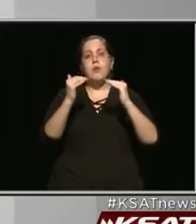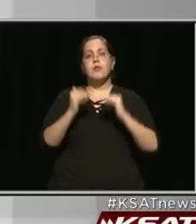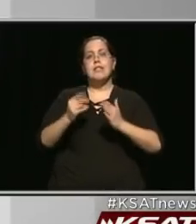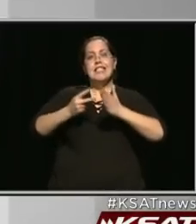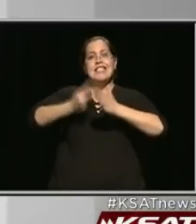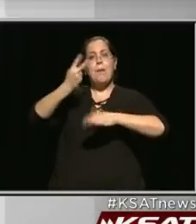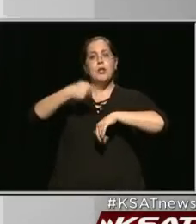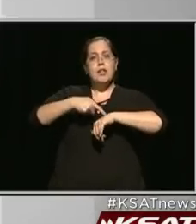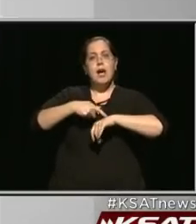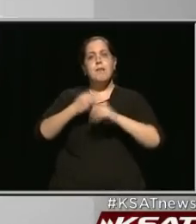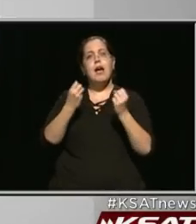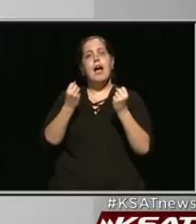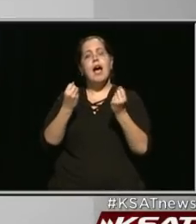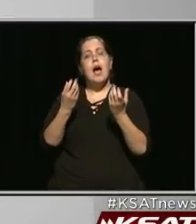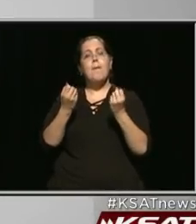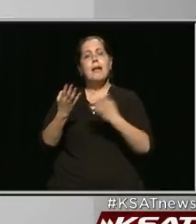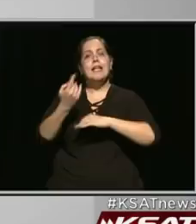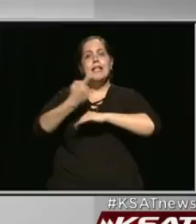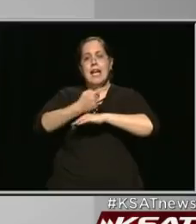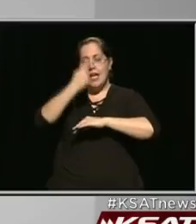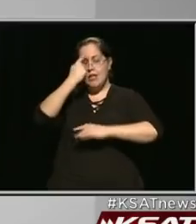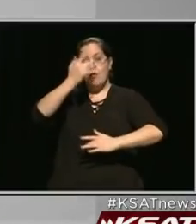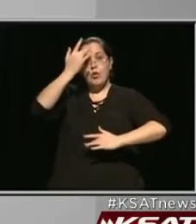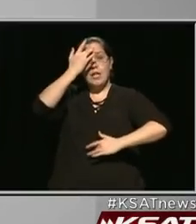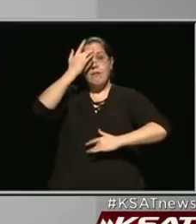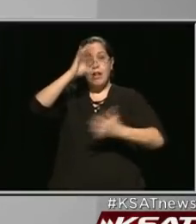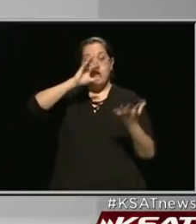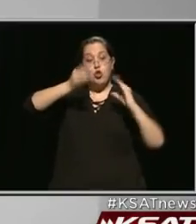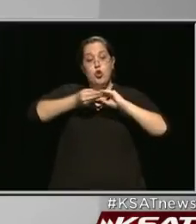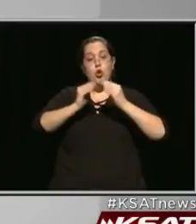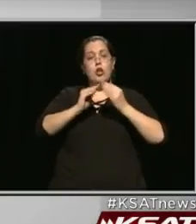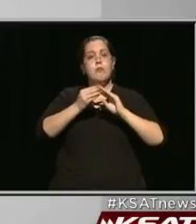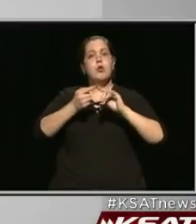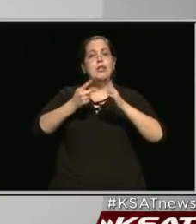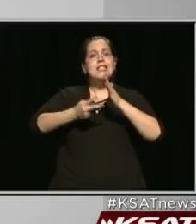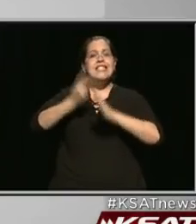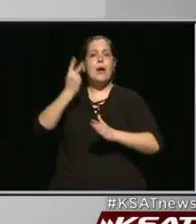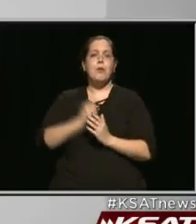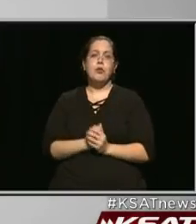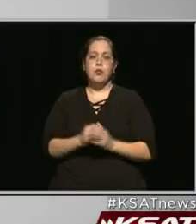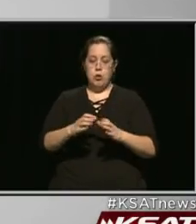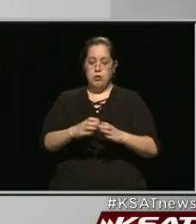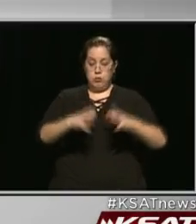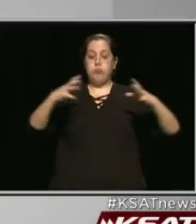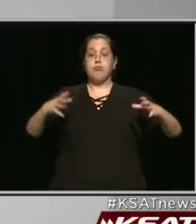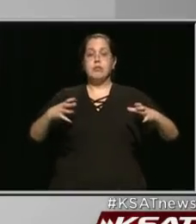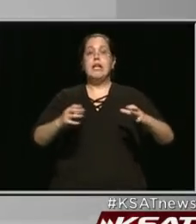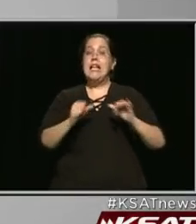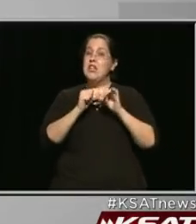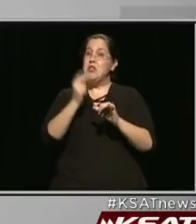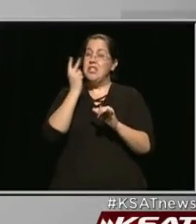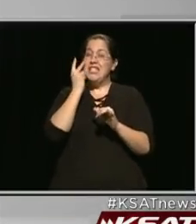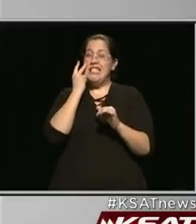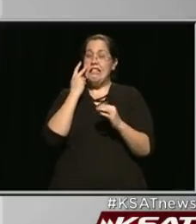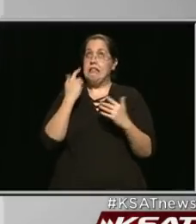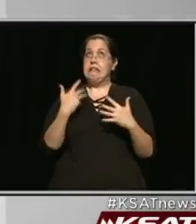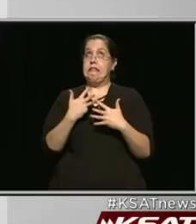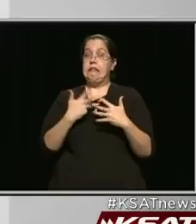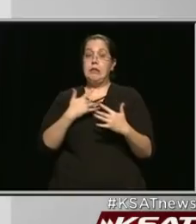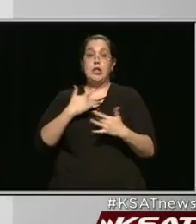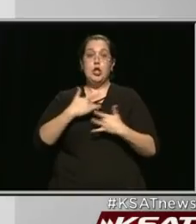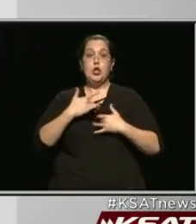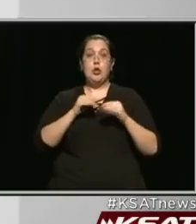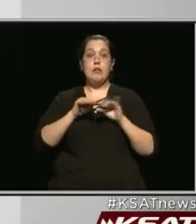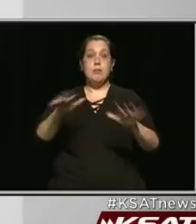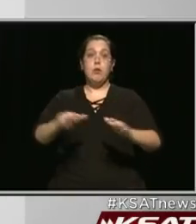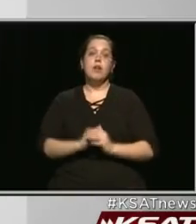doubling time, how long it takes for the infections total in our community to double. That continues to show a disturbing nature of the current disease